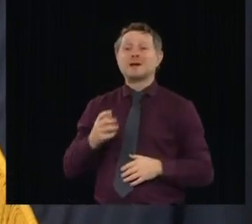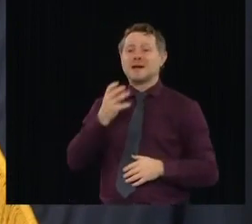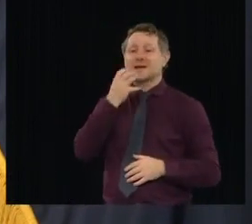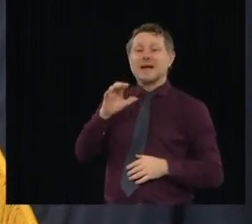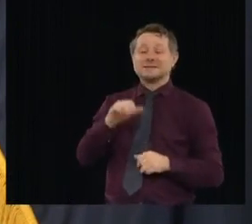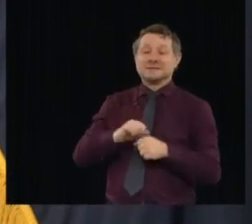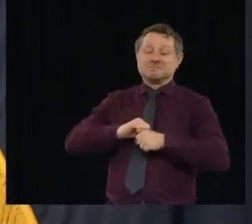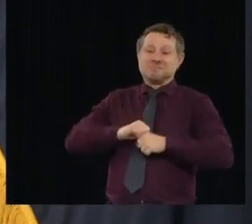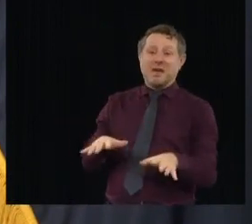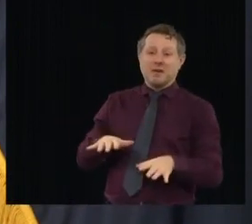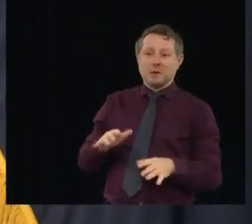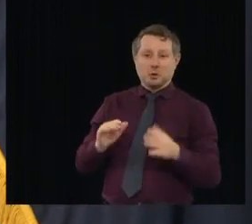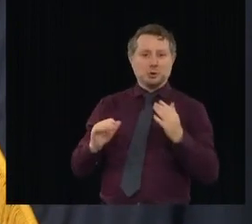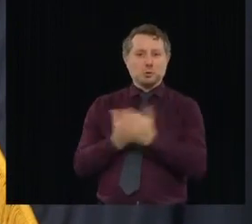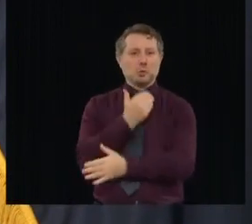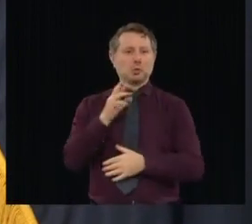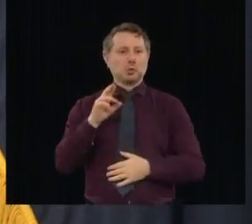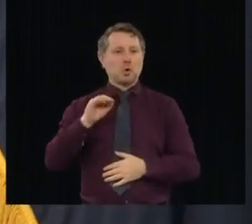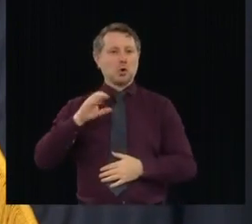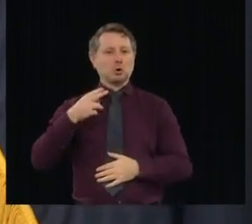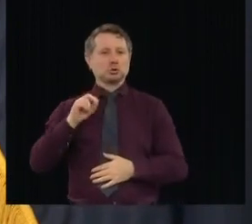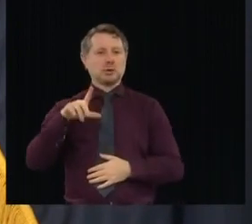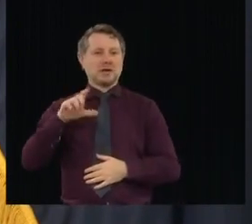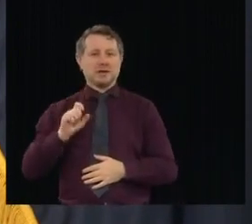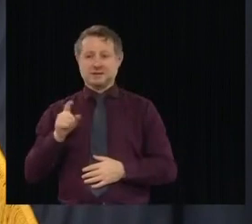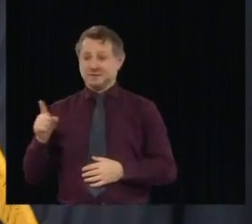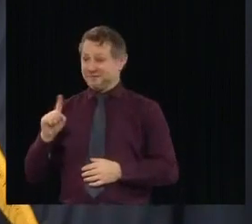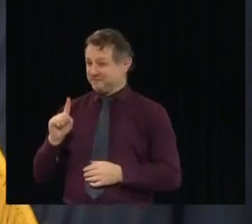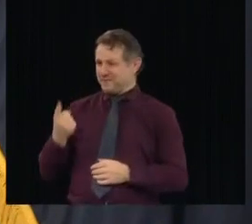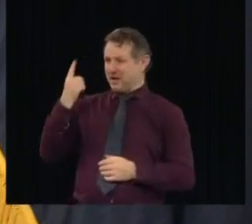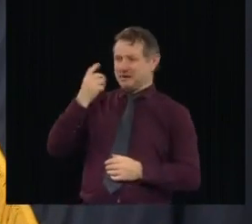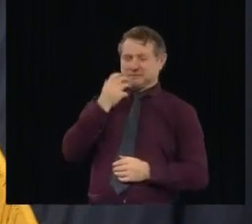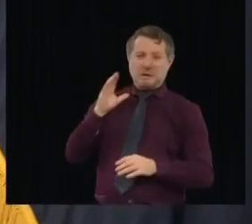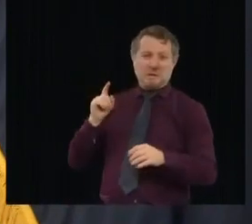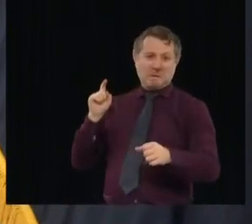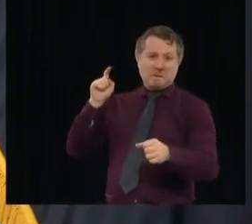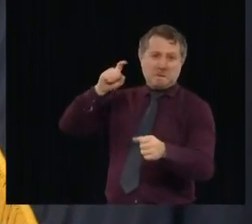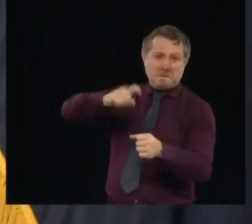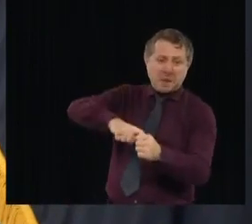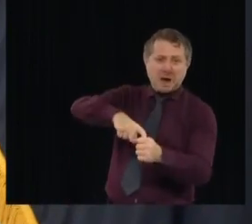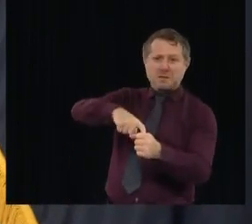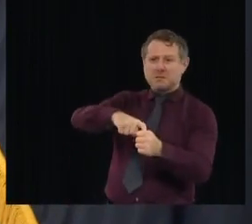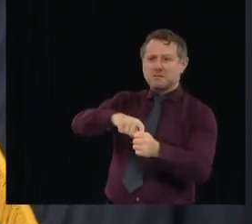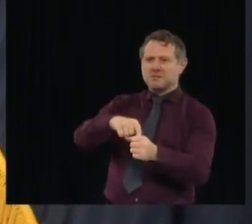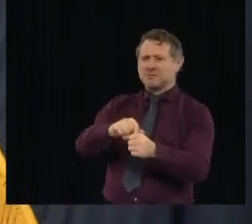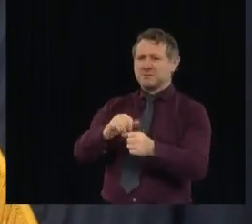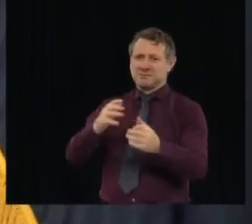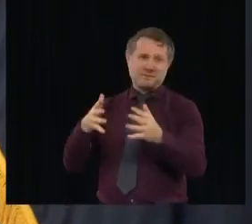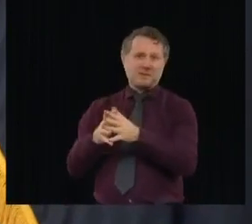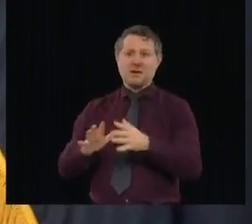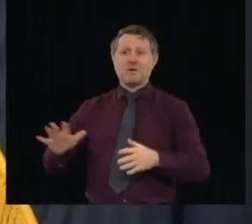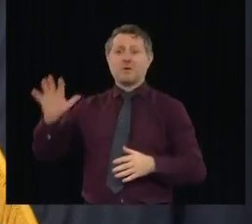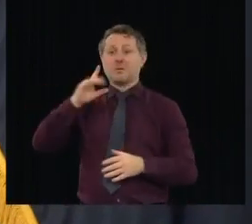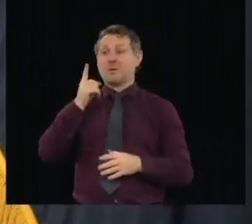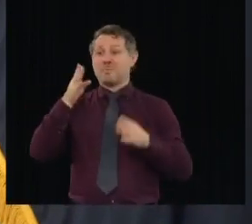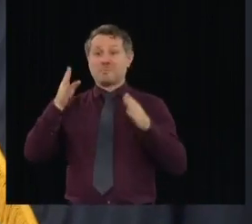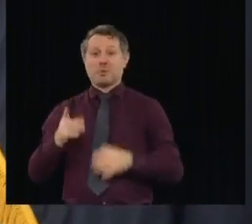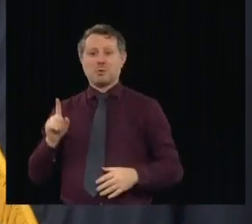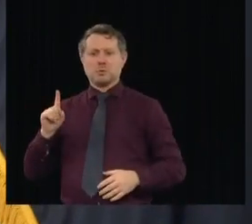they even called it a hotspot, it was the first one in the country. It was one person, super spreader, new